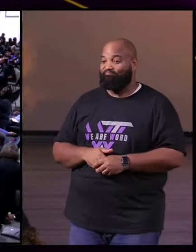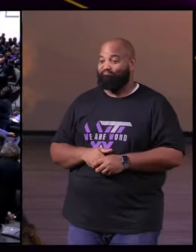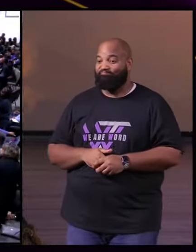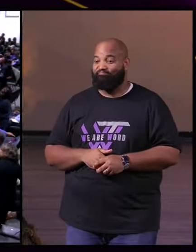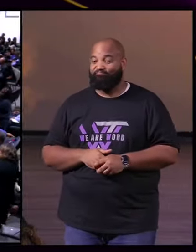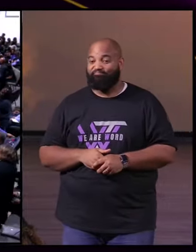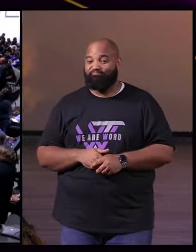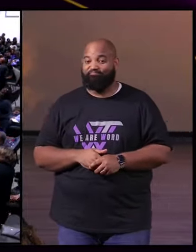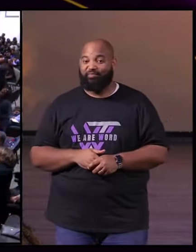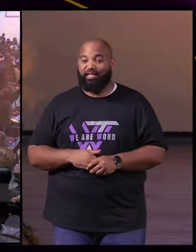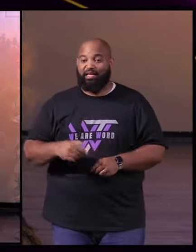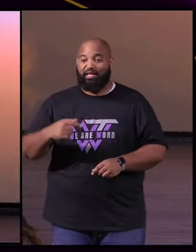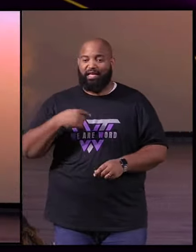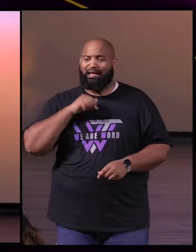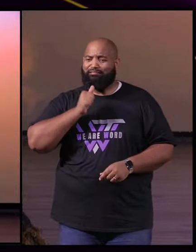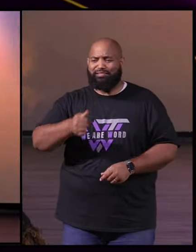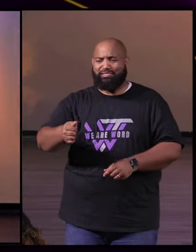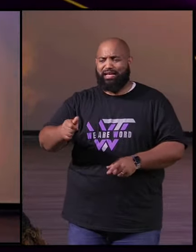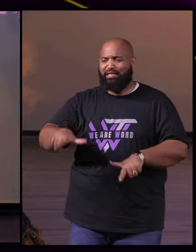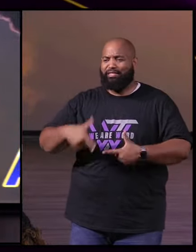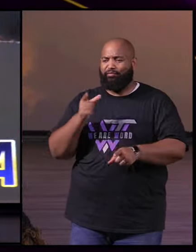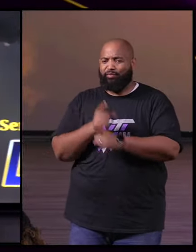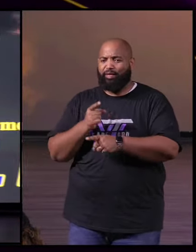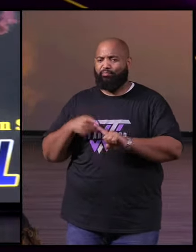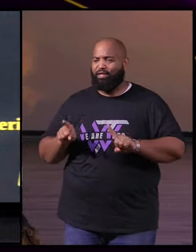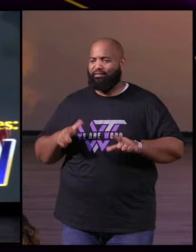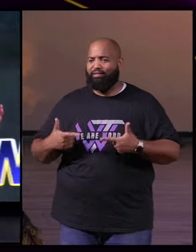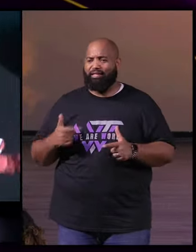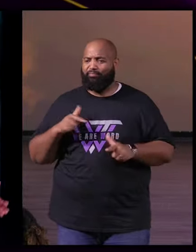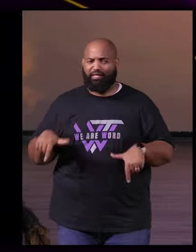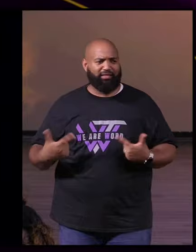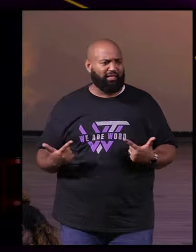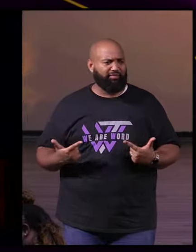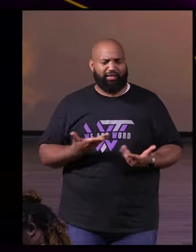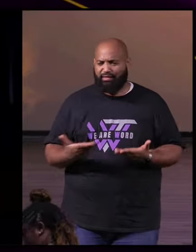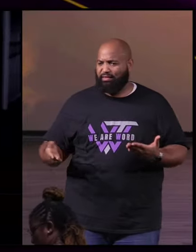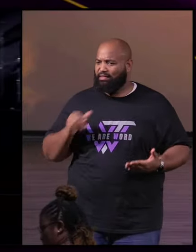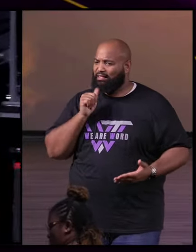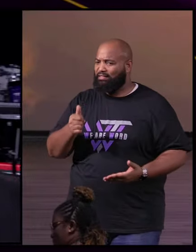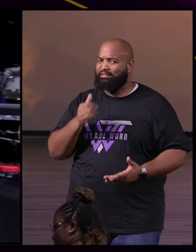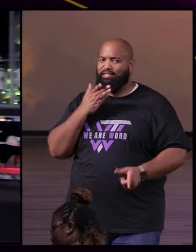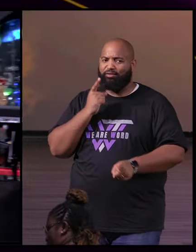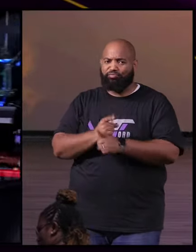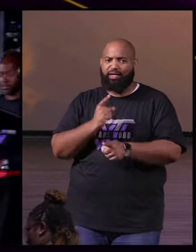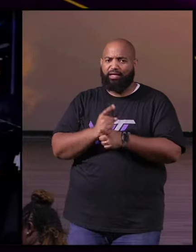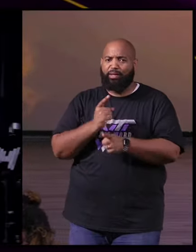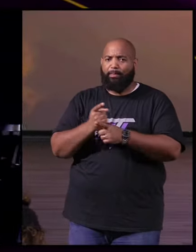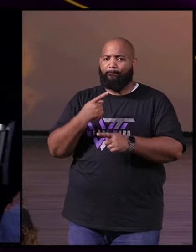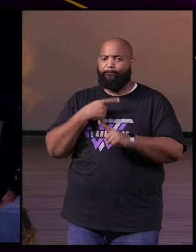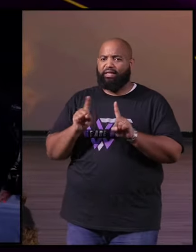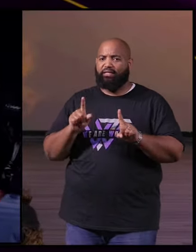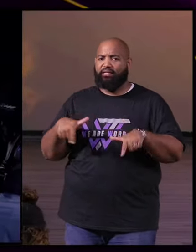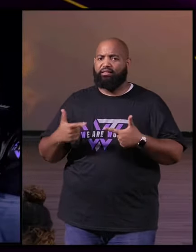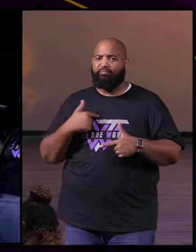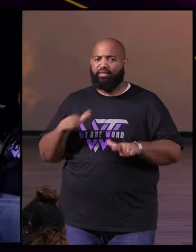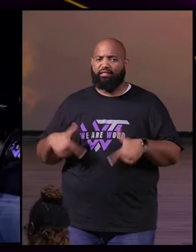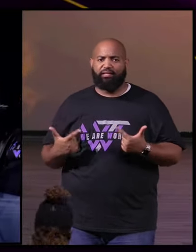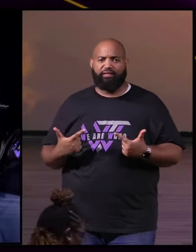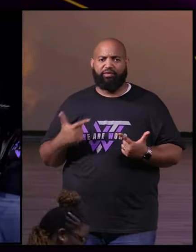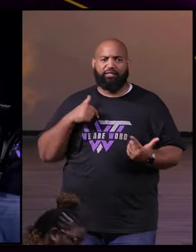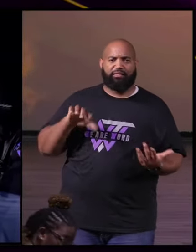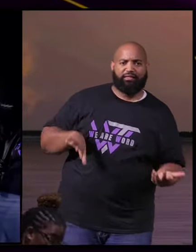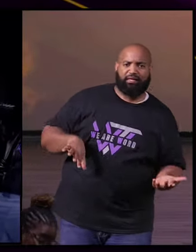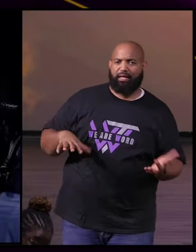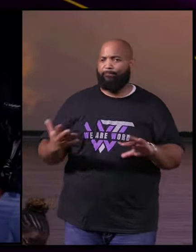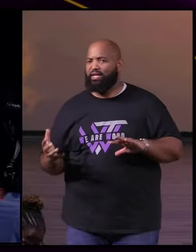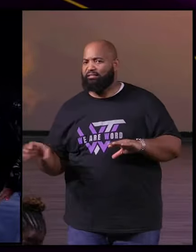my disobedience, he let me live. When things didn't go my way, he let me live. When I messed up